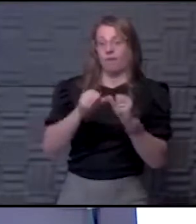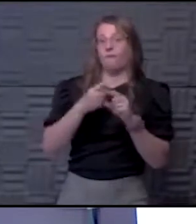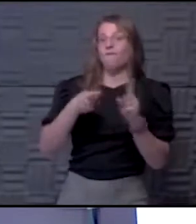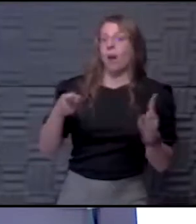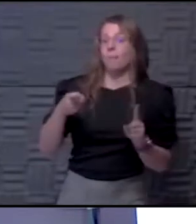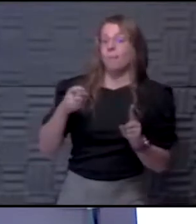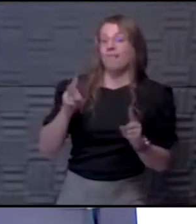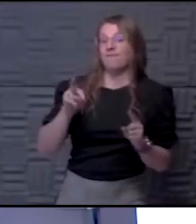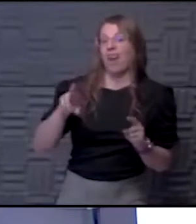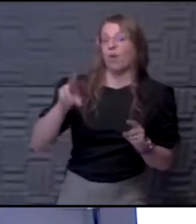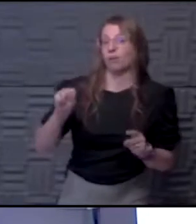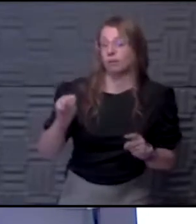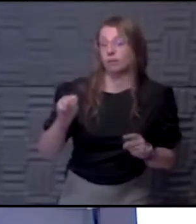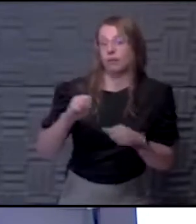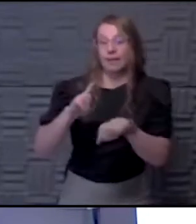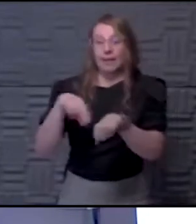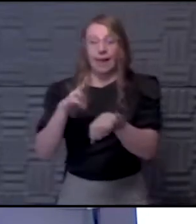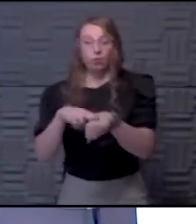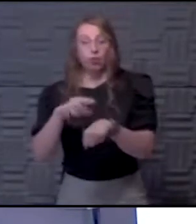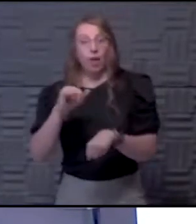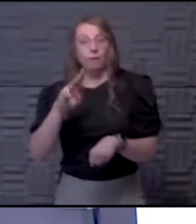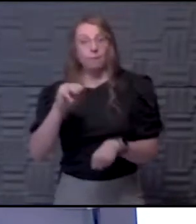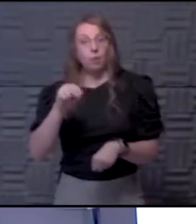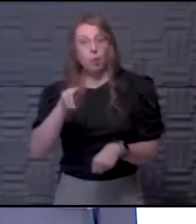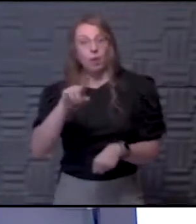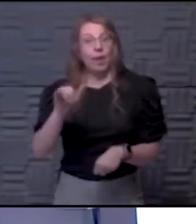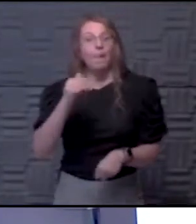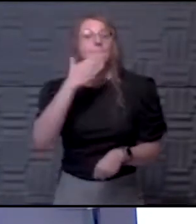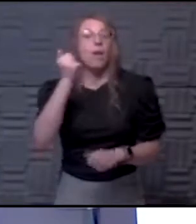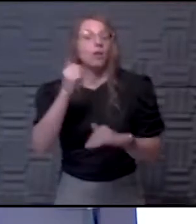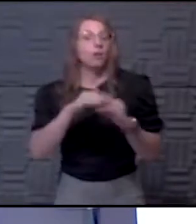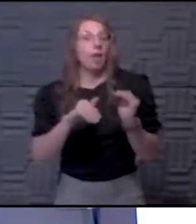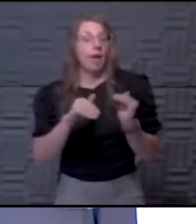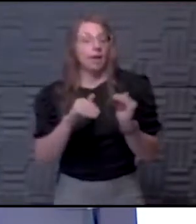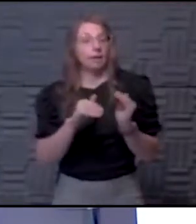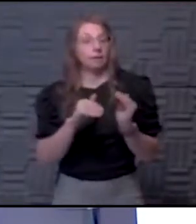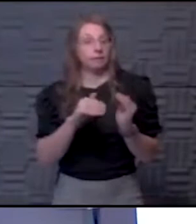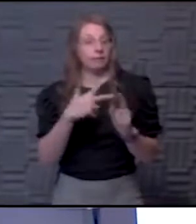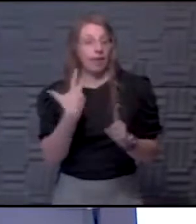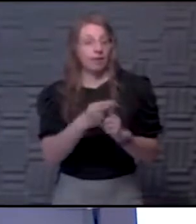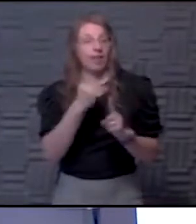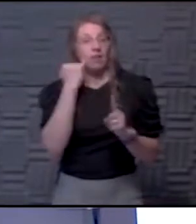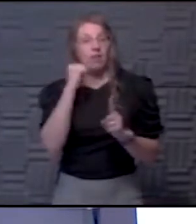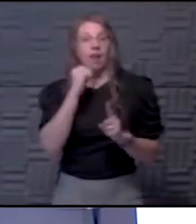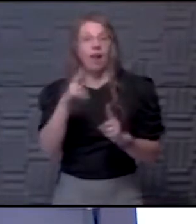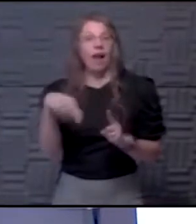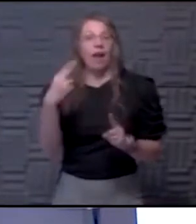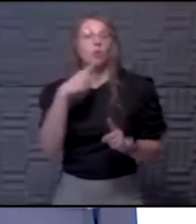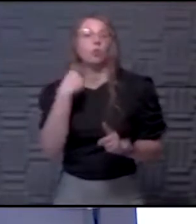virus. So isn't natural immunity better than the vaccine if you're not a high-risk person?